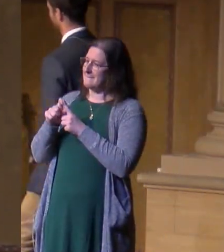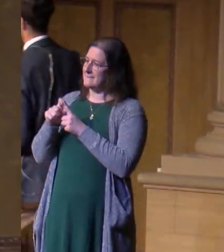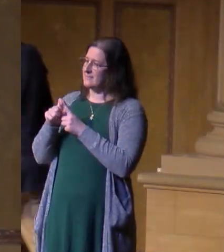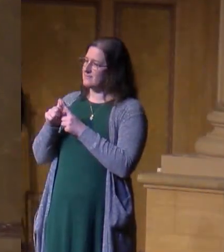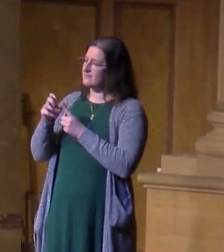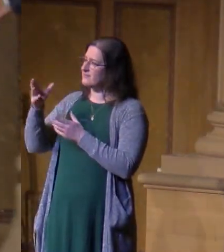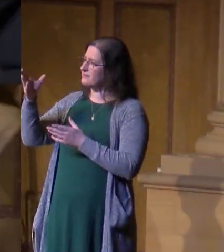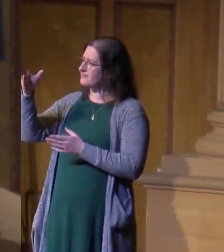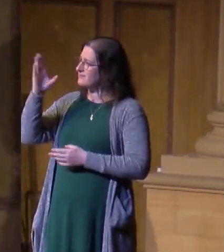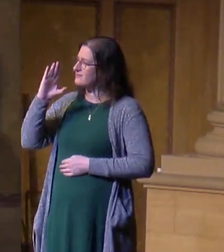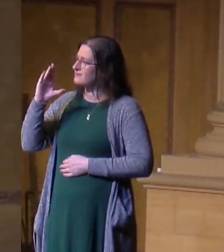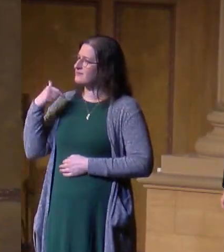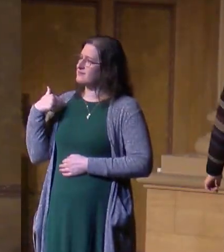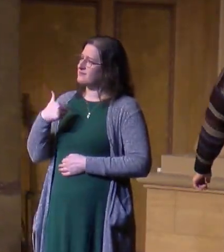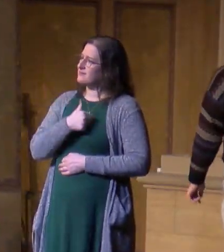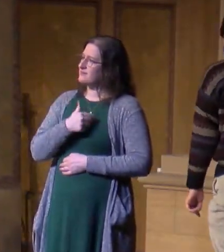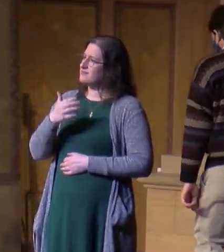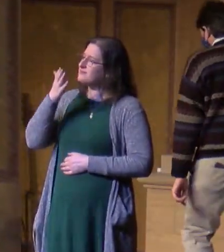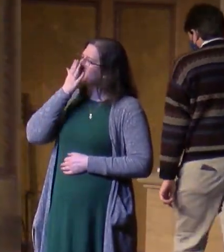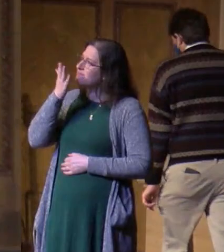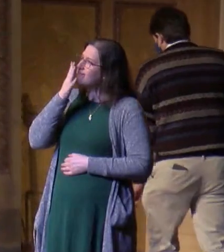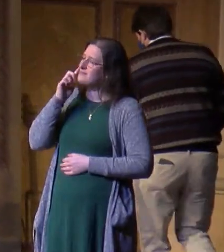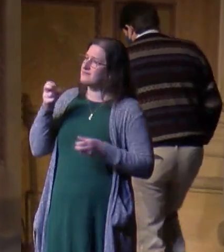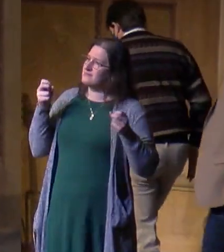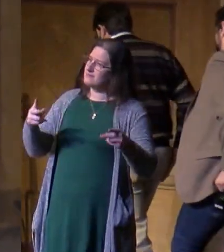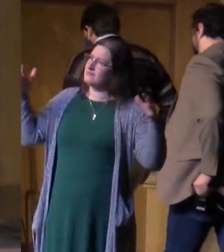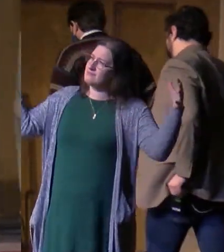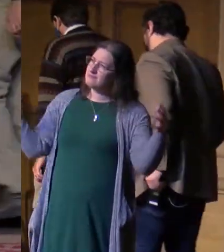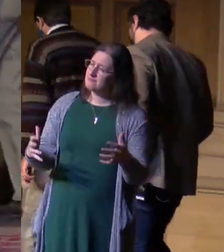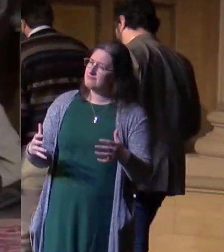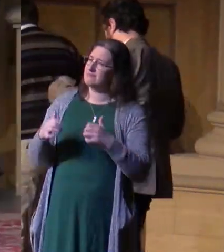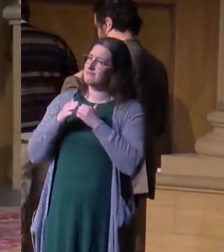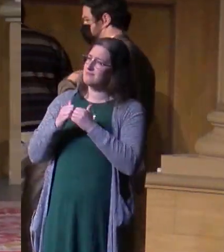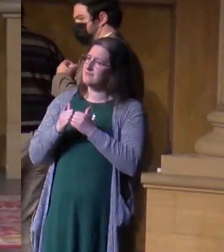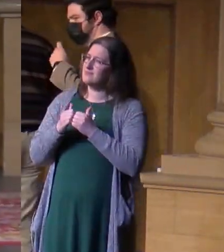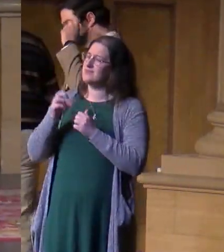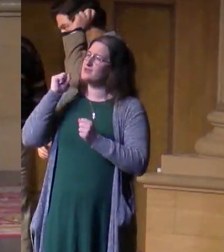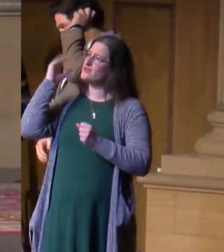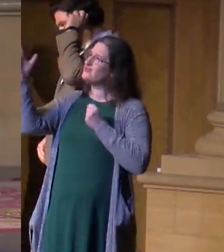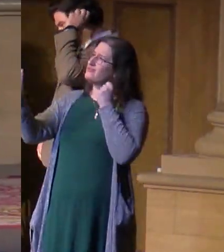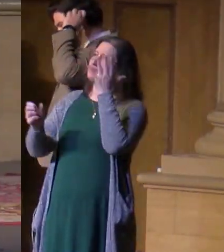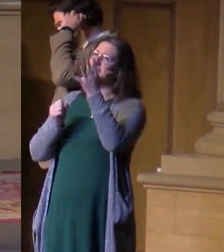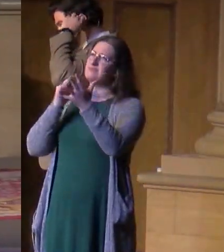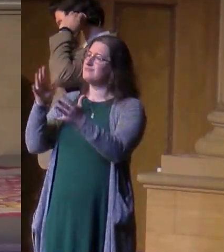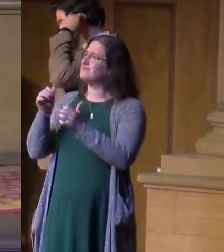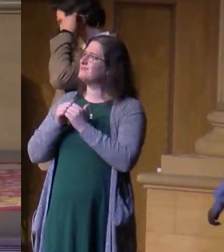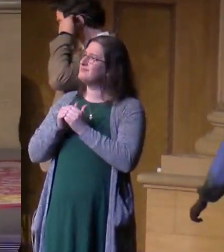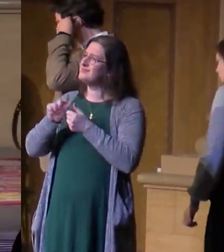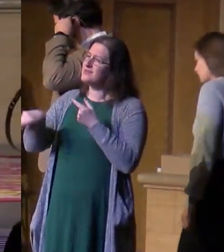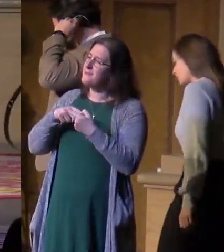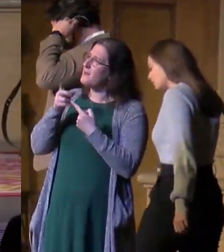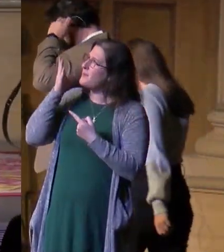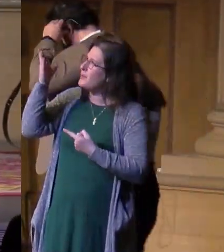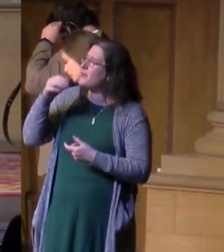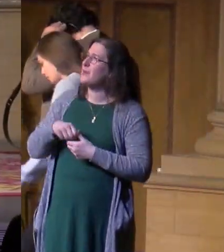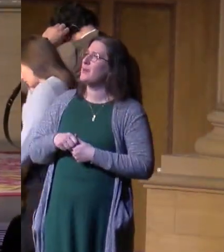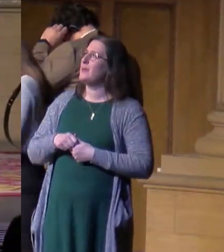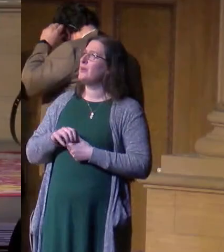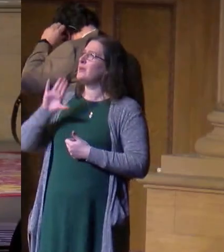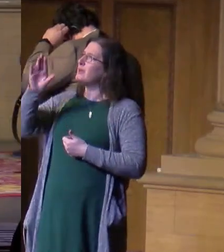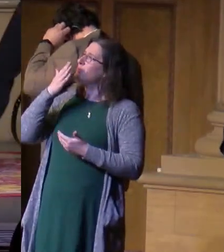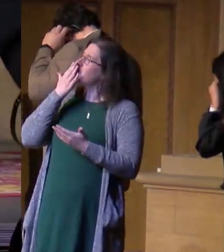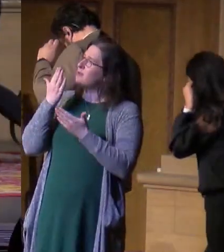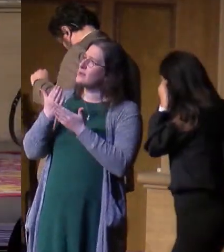God, we're thankful, Father, for the opportunity tonight to get together, to sing songs about you and your goodness and your